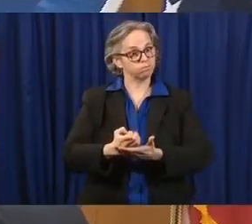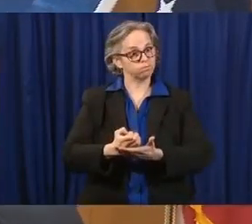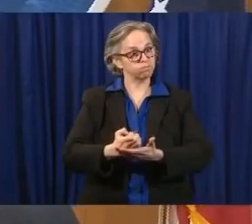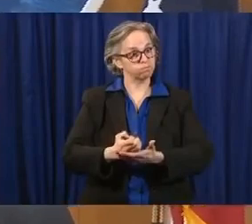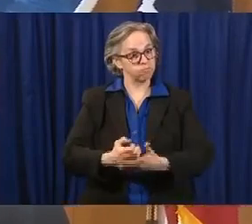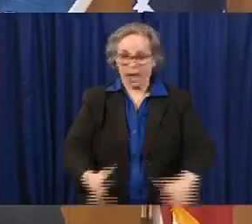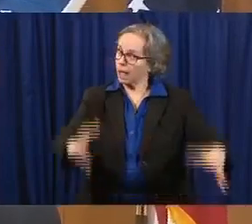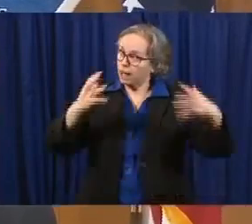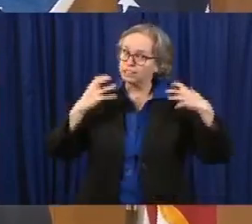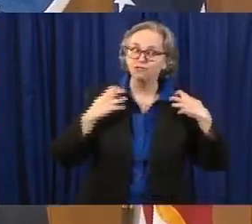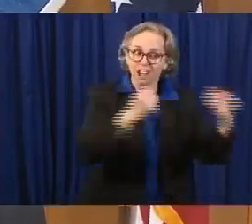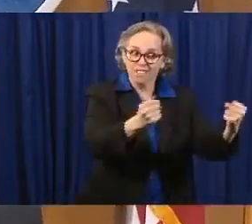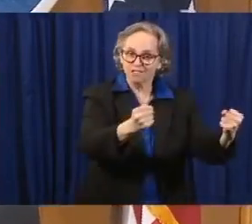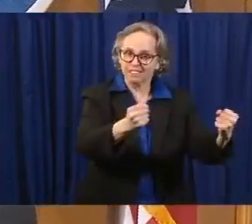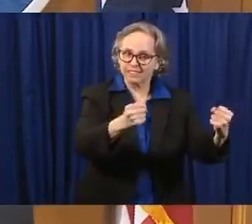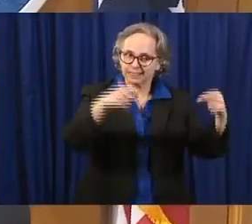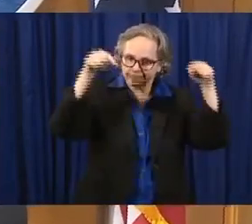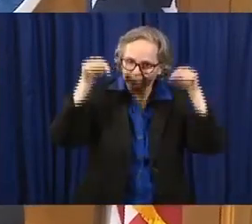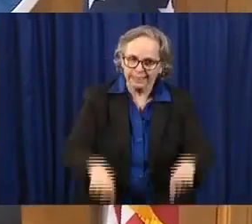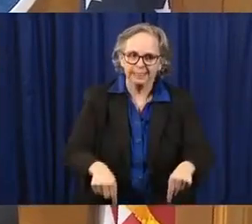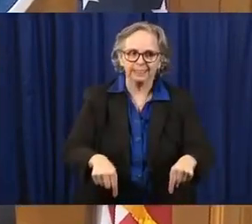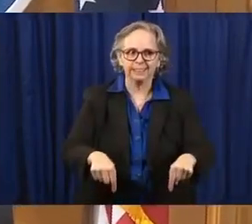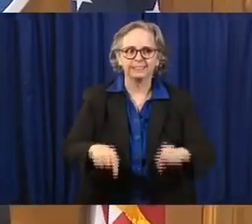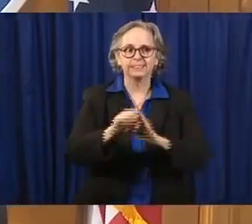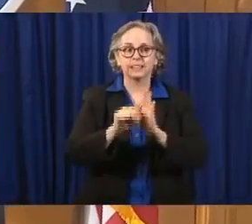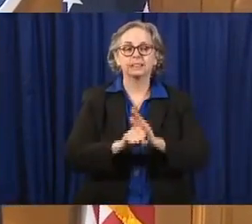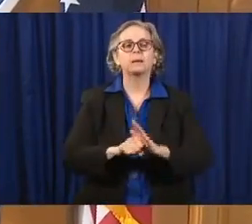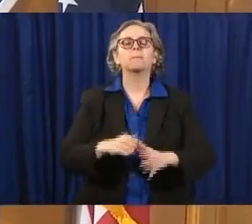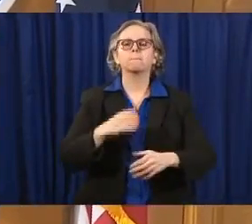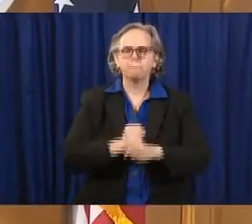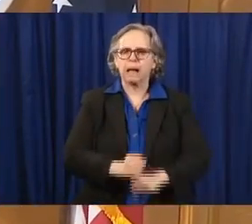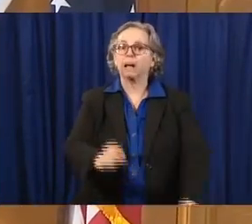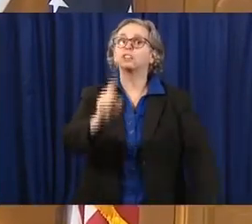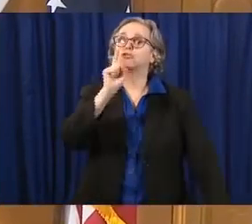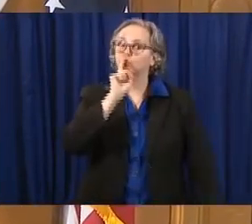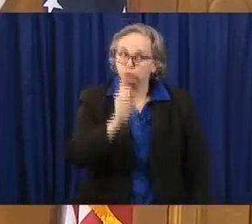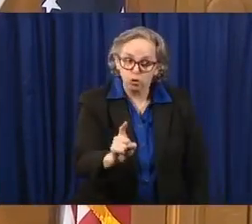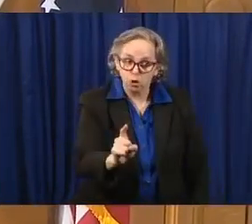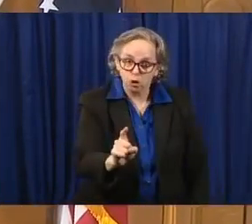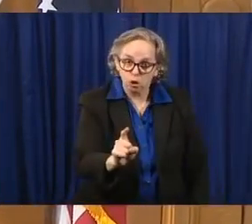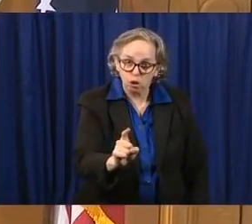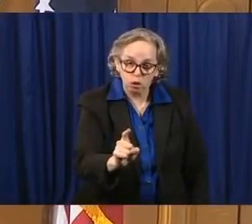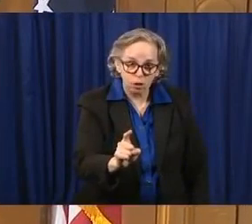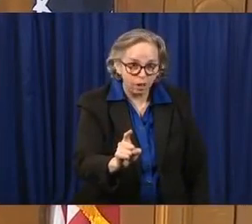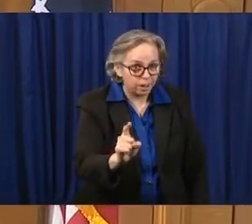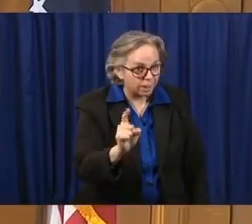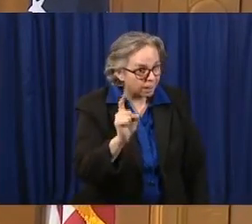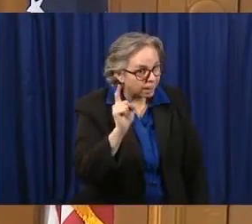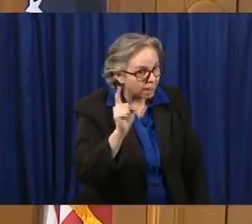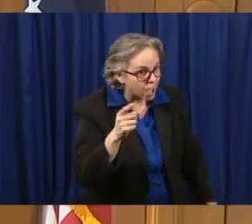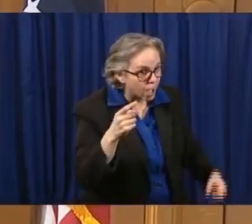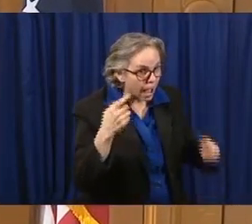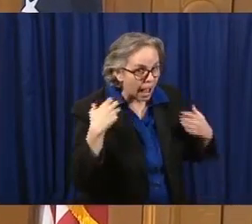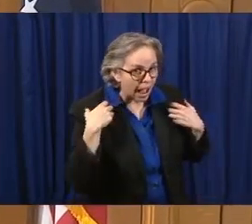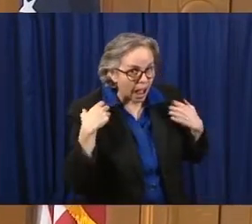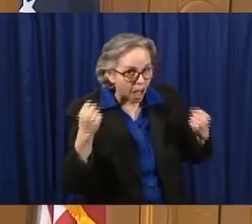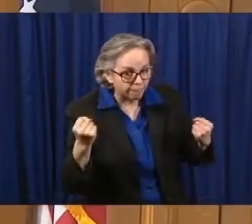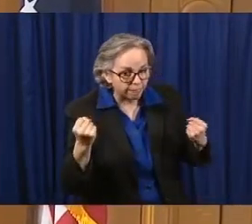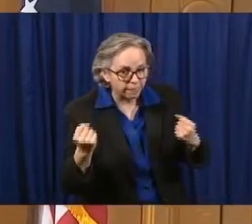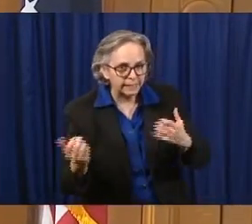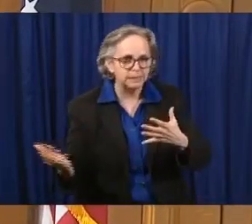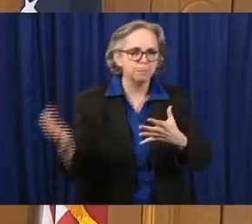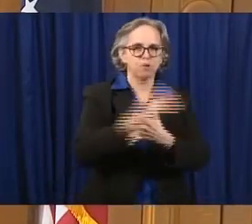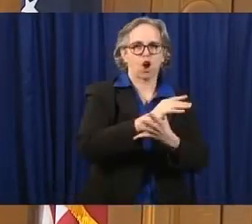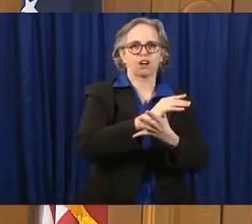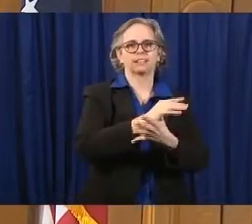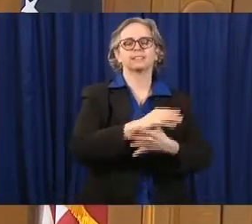the state is to make sure we deal with this health crisis that stands before us. Well, Mayor, thank you